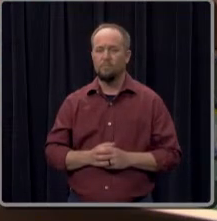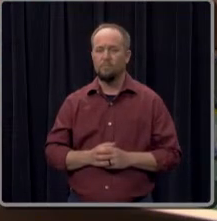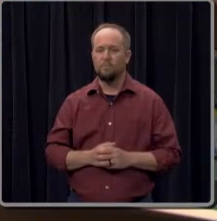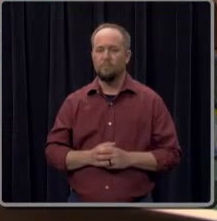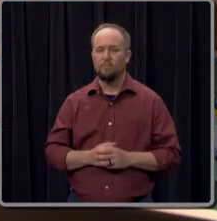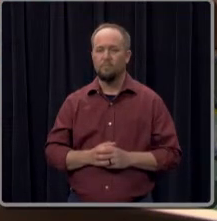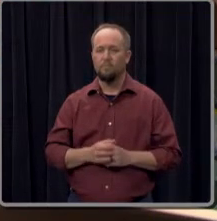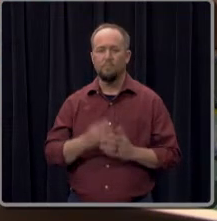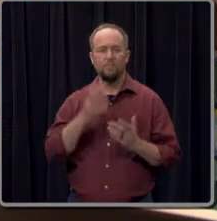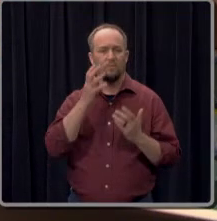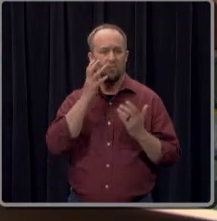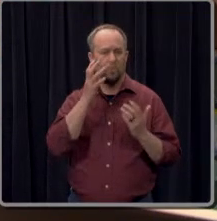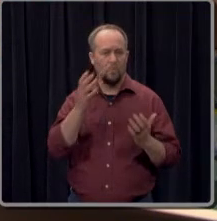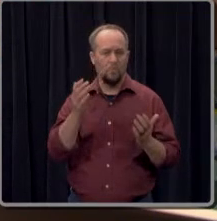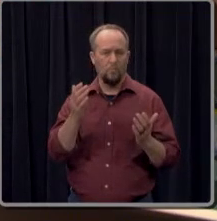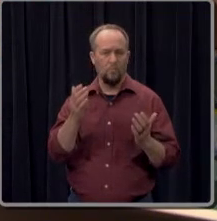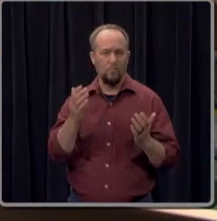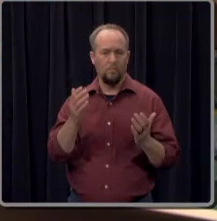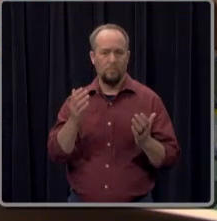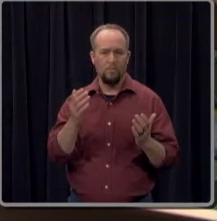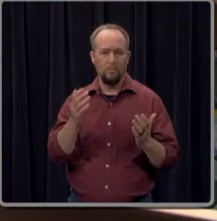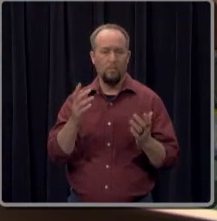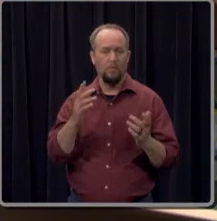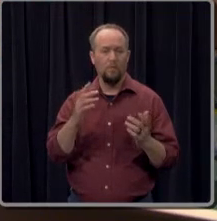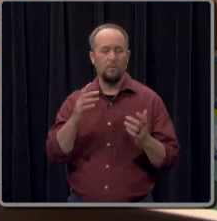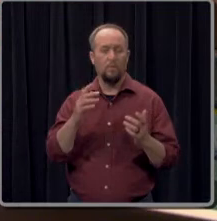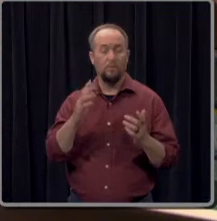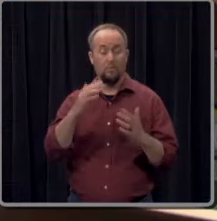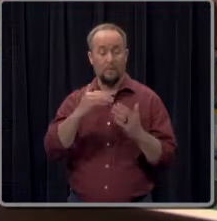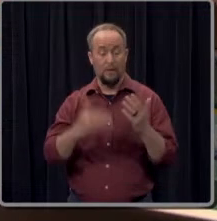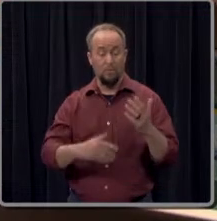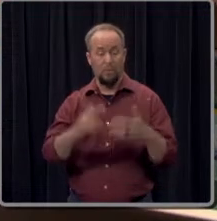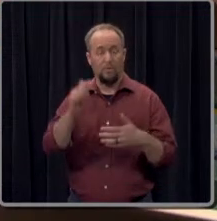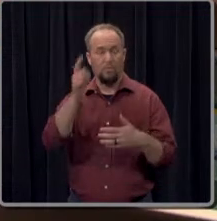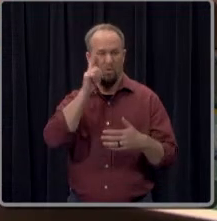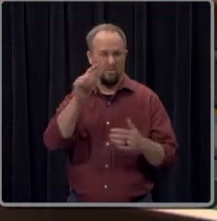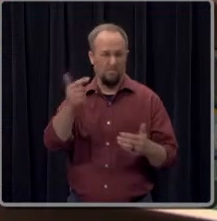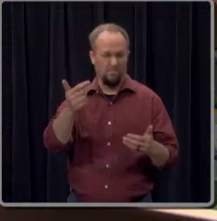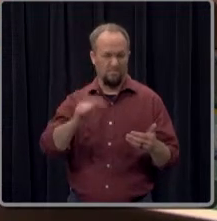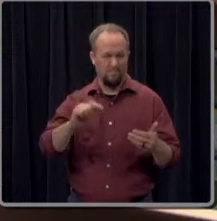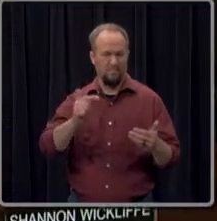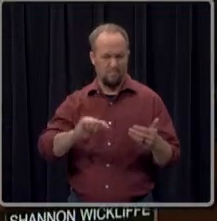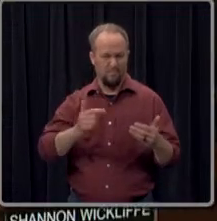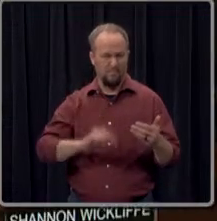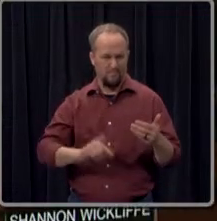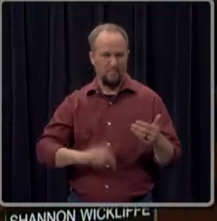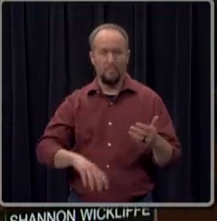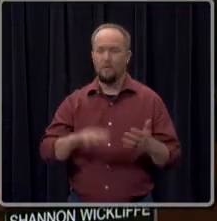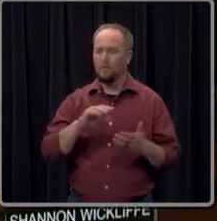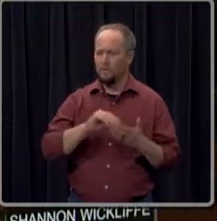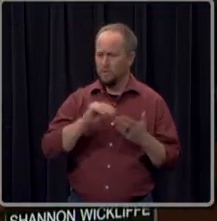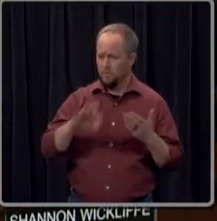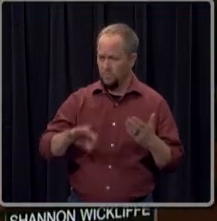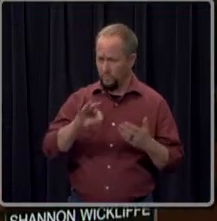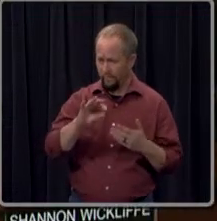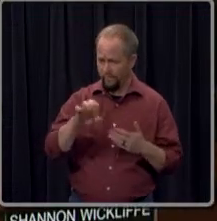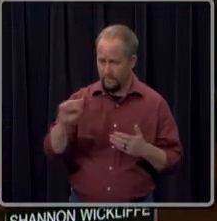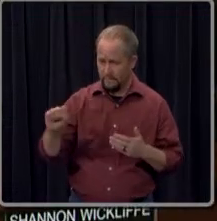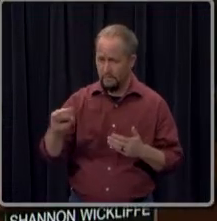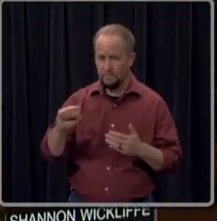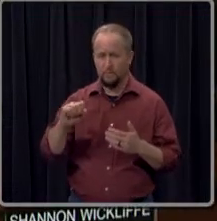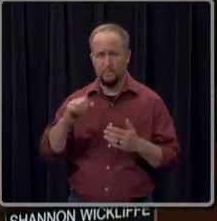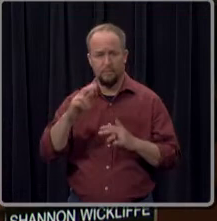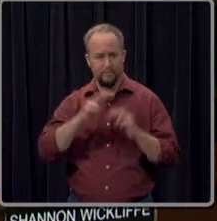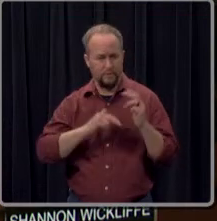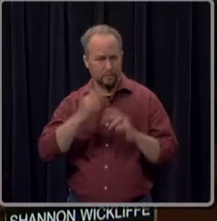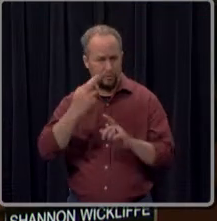We're gonna take the next ones one by one. So student fees, miscellaneous charges, and facility rental for